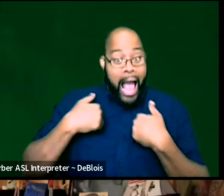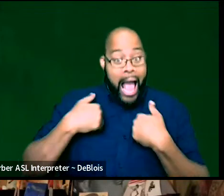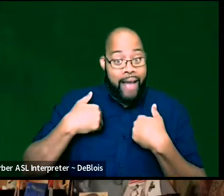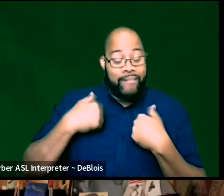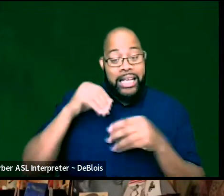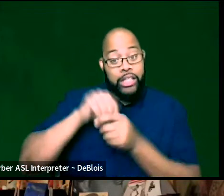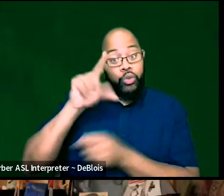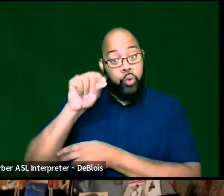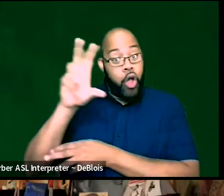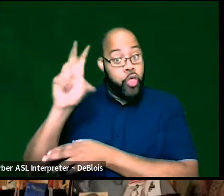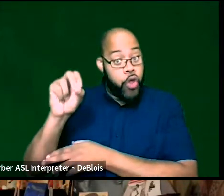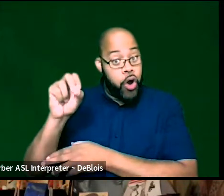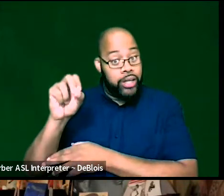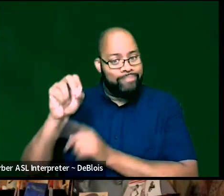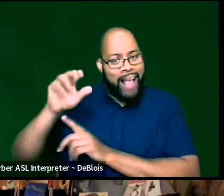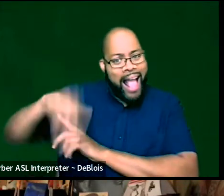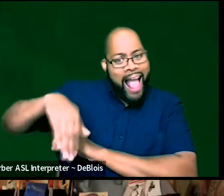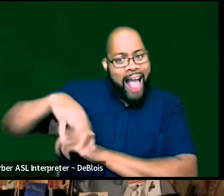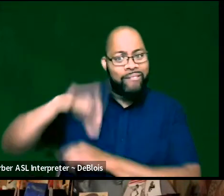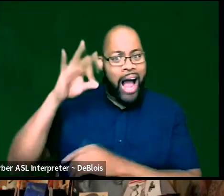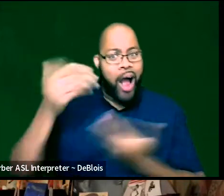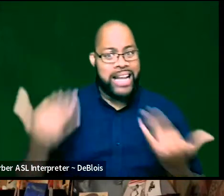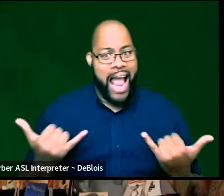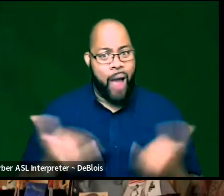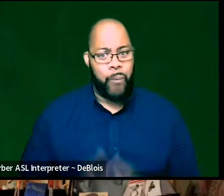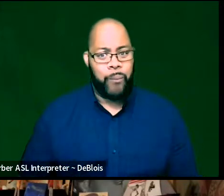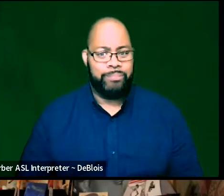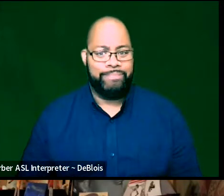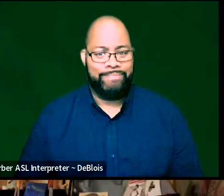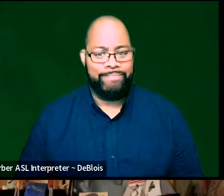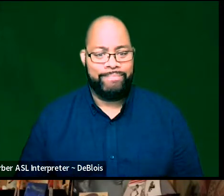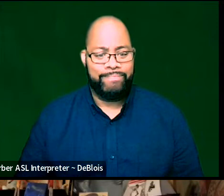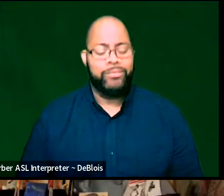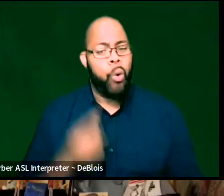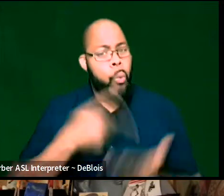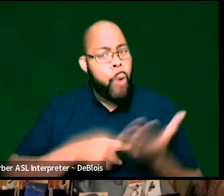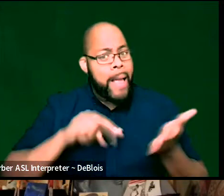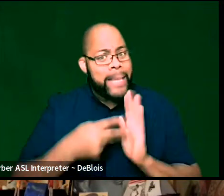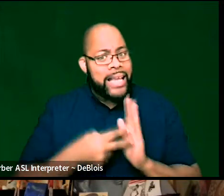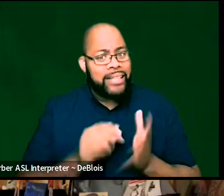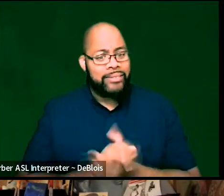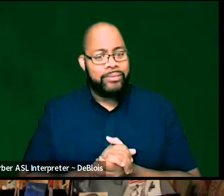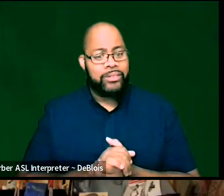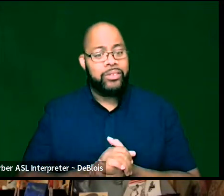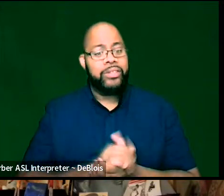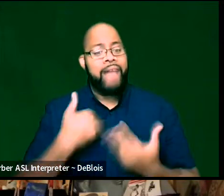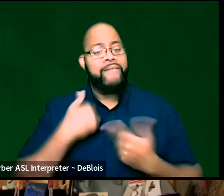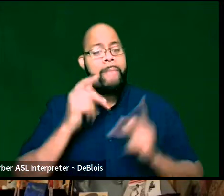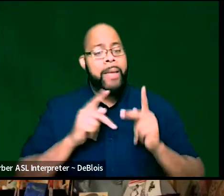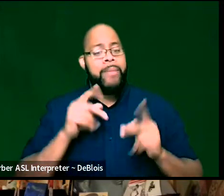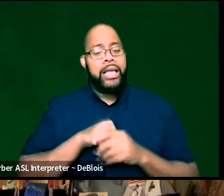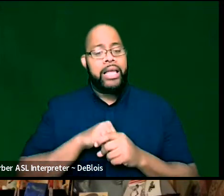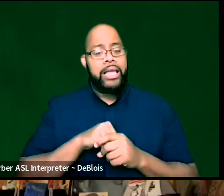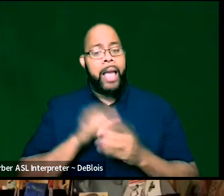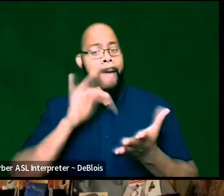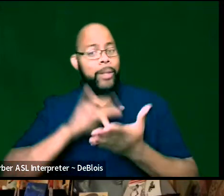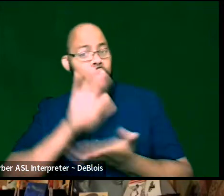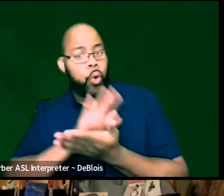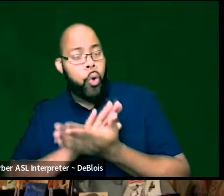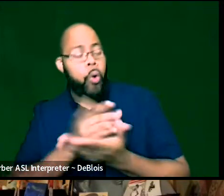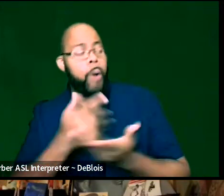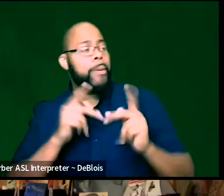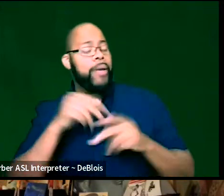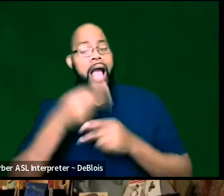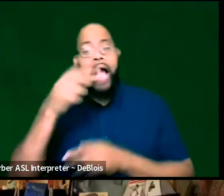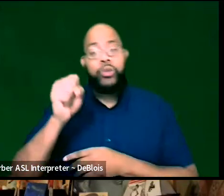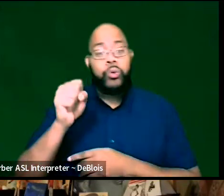in 2030 haven't even been invented yet. So what does that mean? Well, you have people in middle school, you have people in